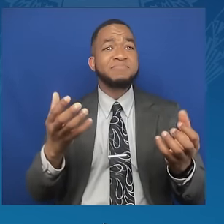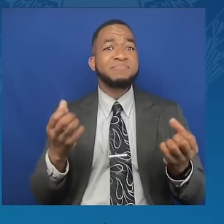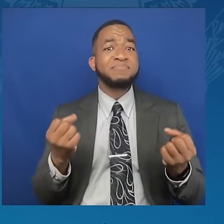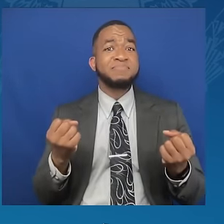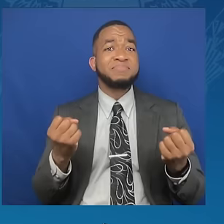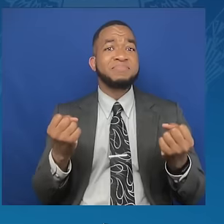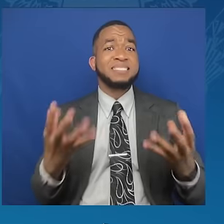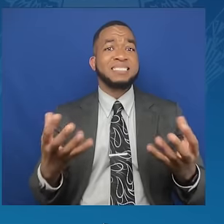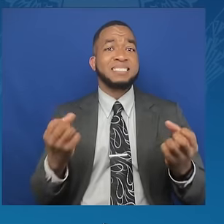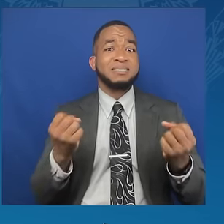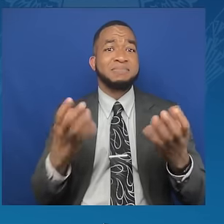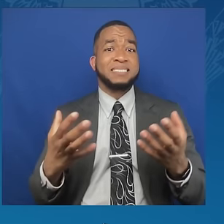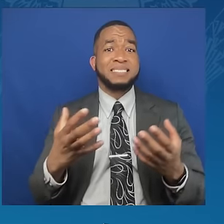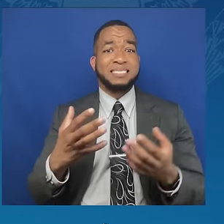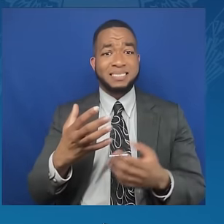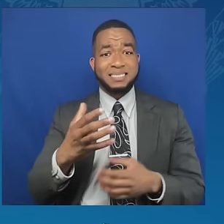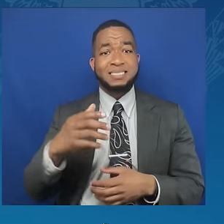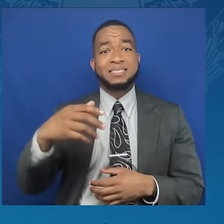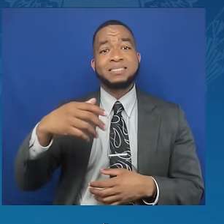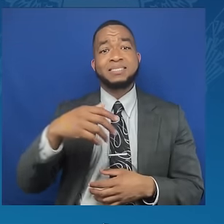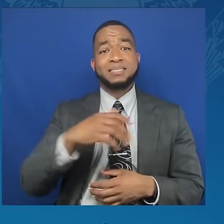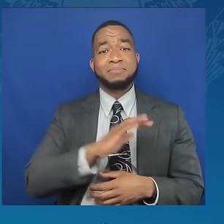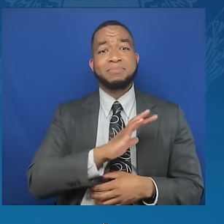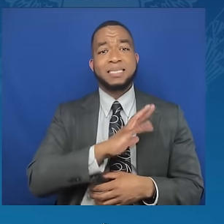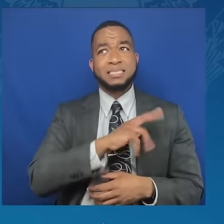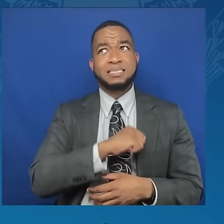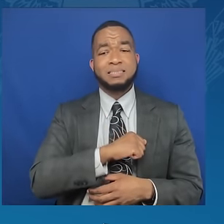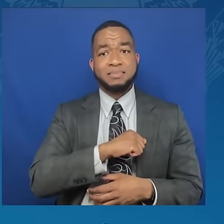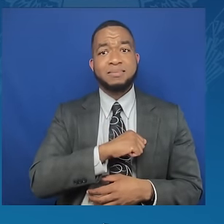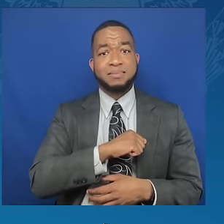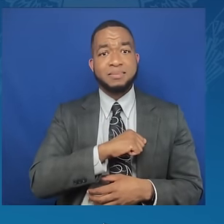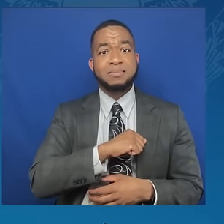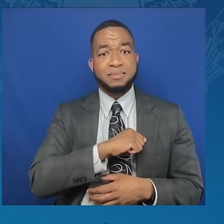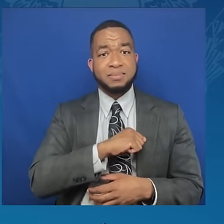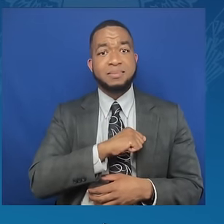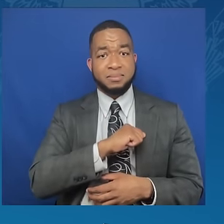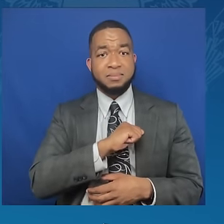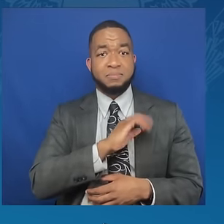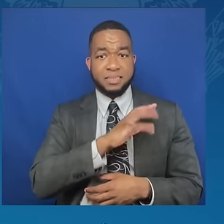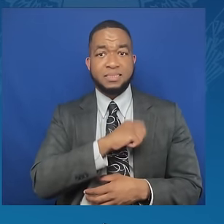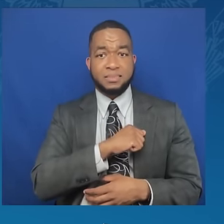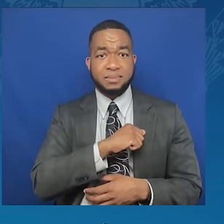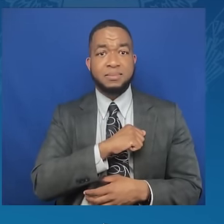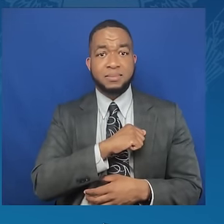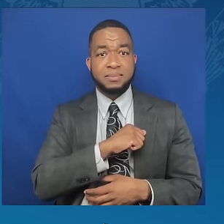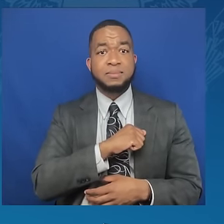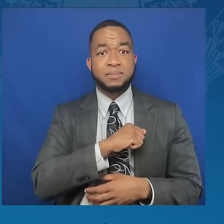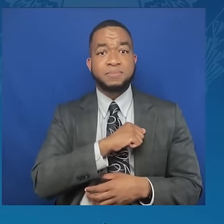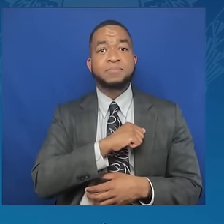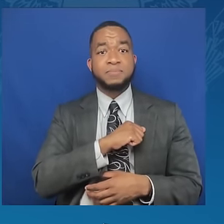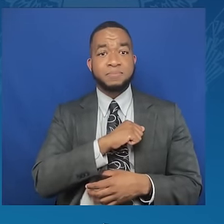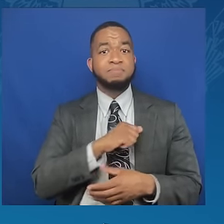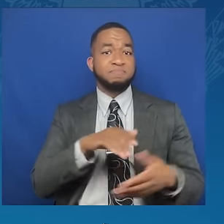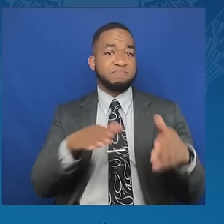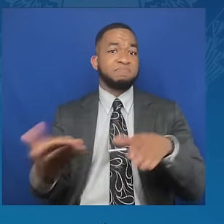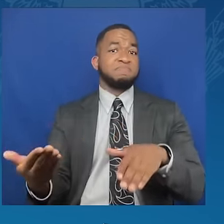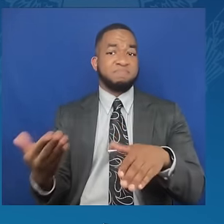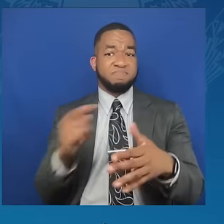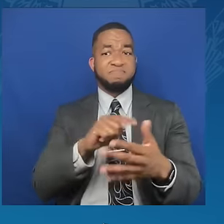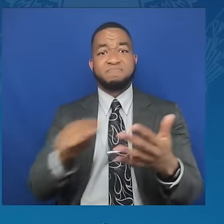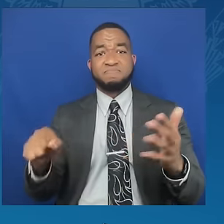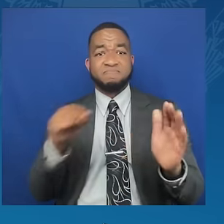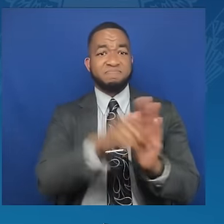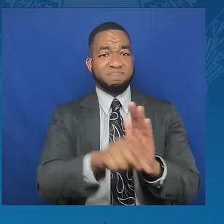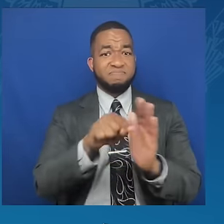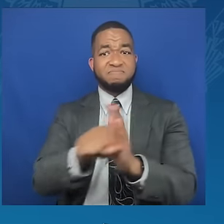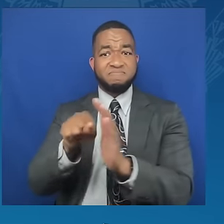And just a few days ago, we saw hungry, desperate people